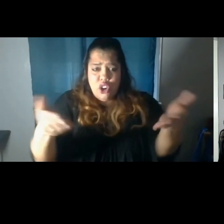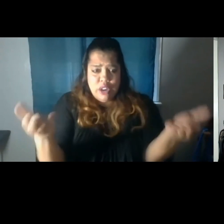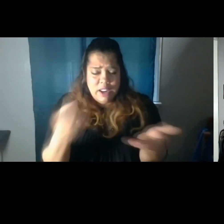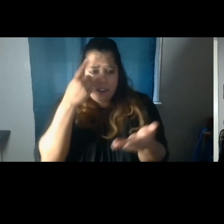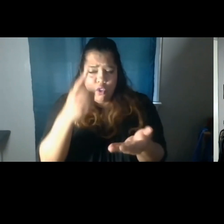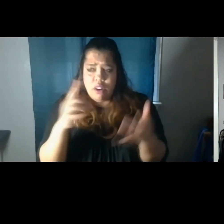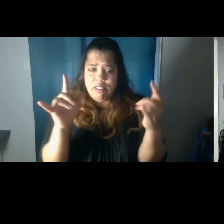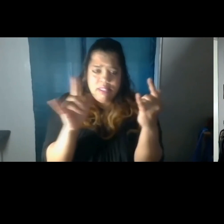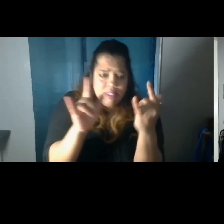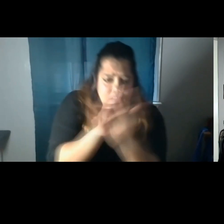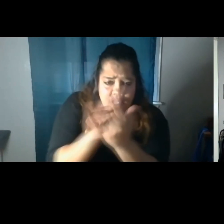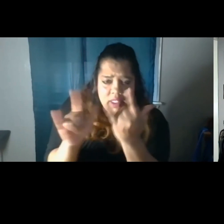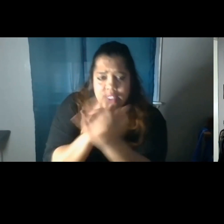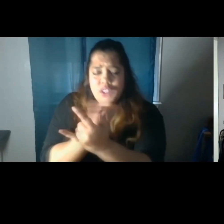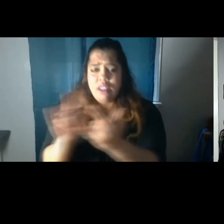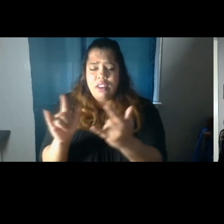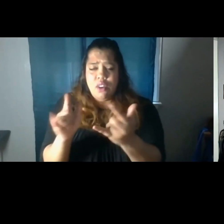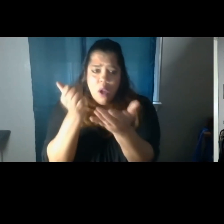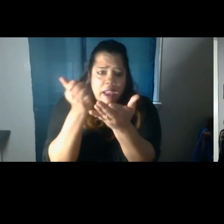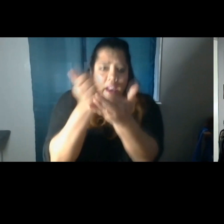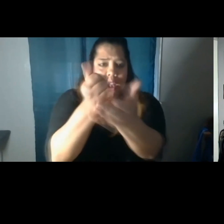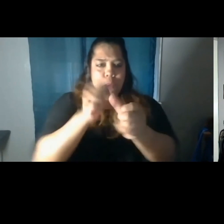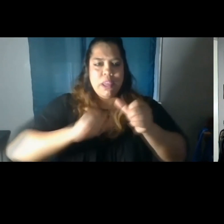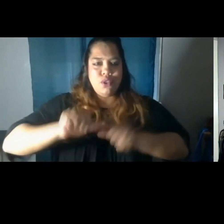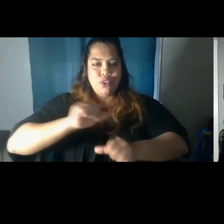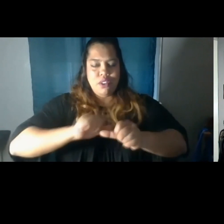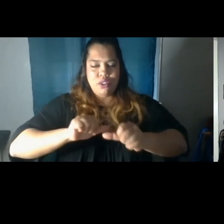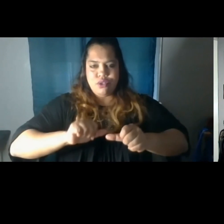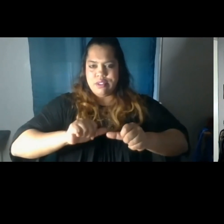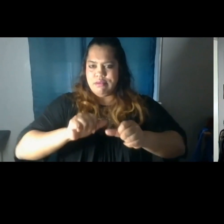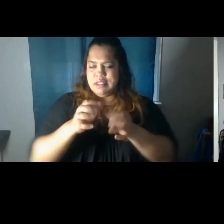another, to simply be God,